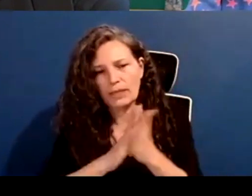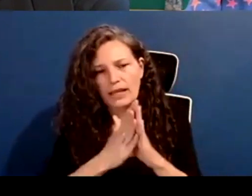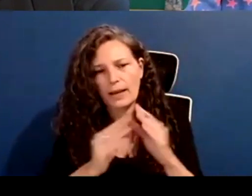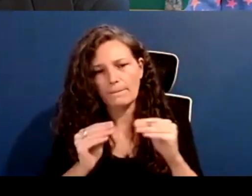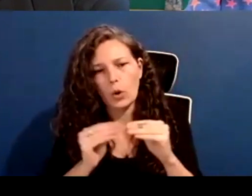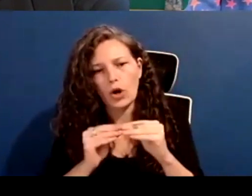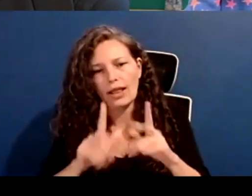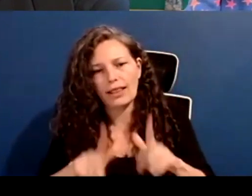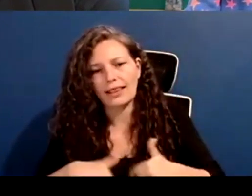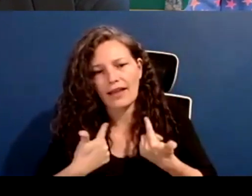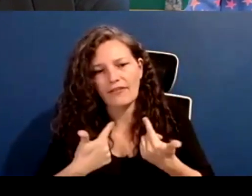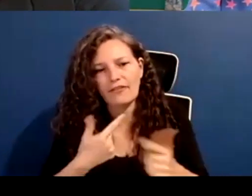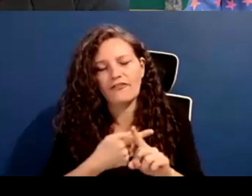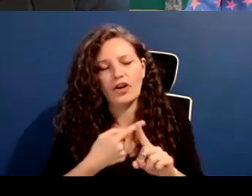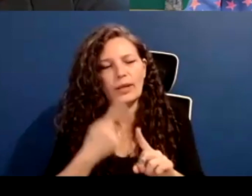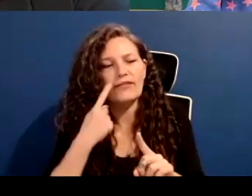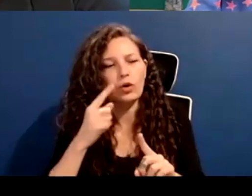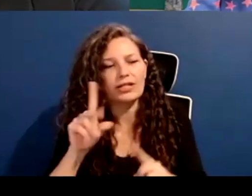disability community.